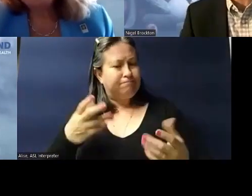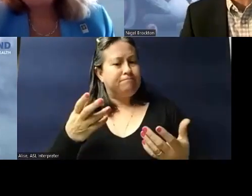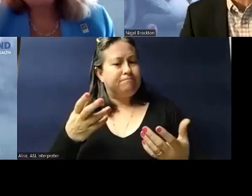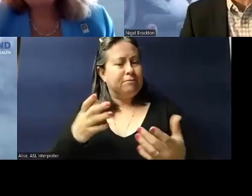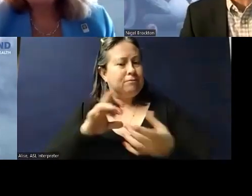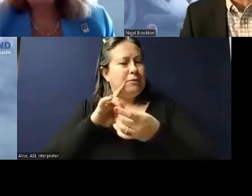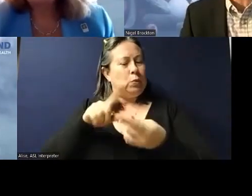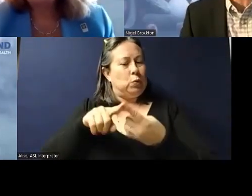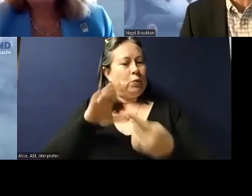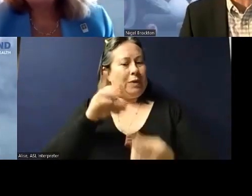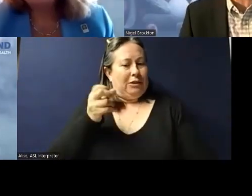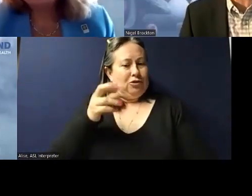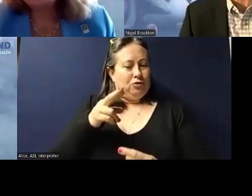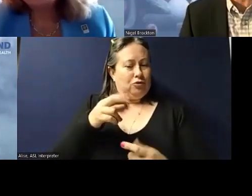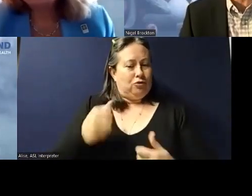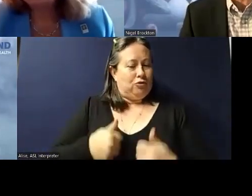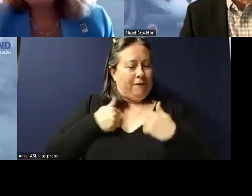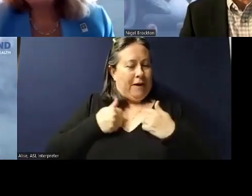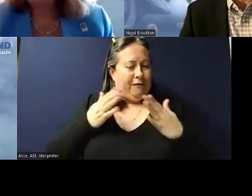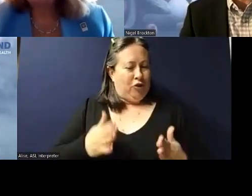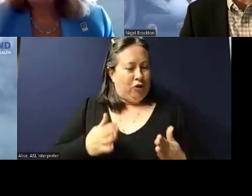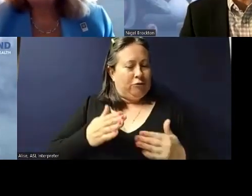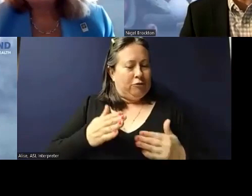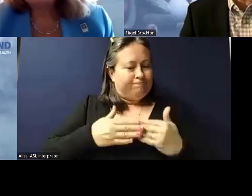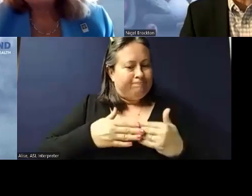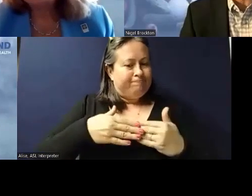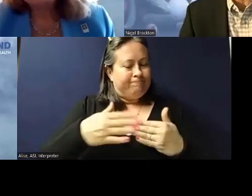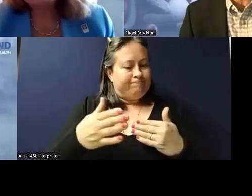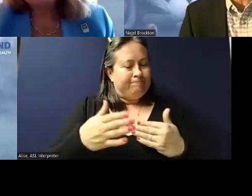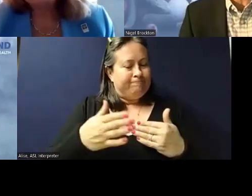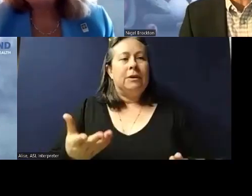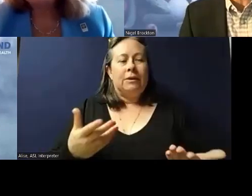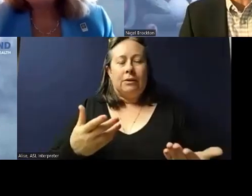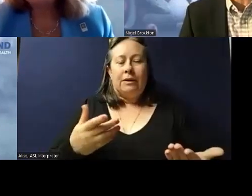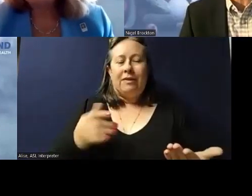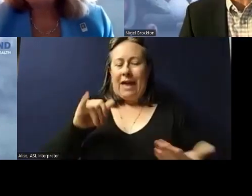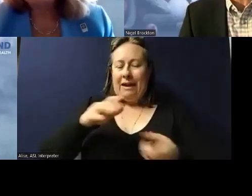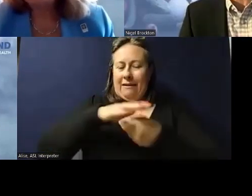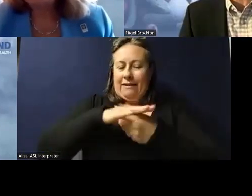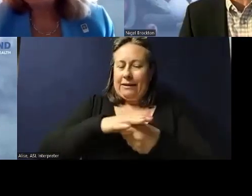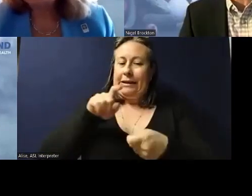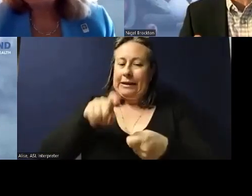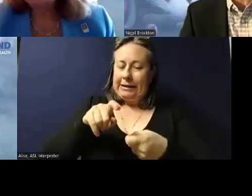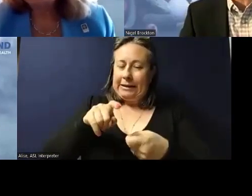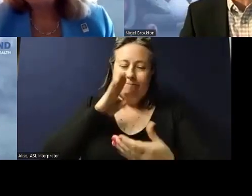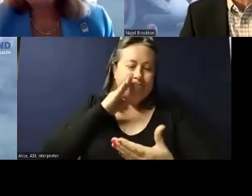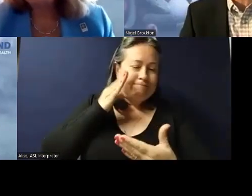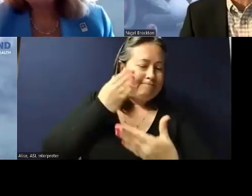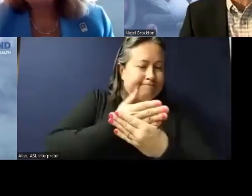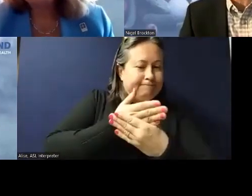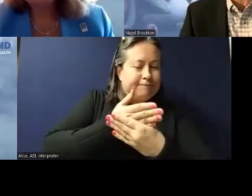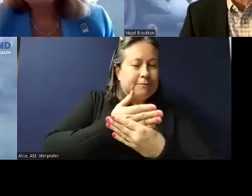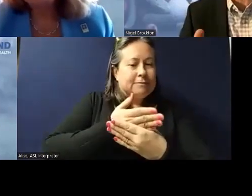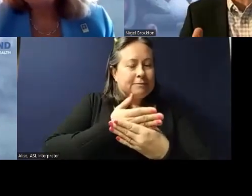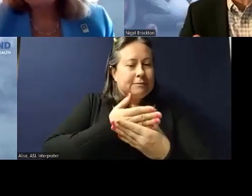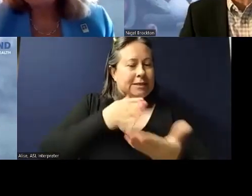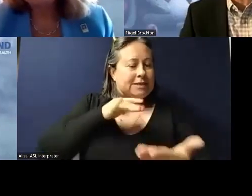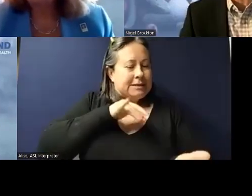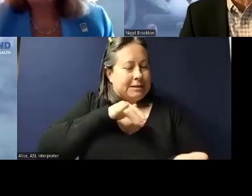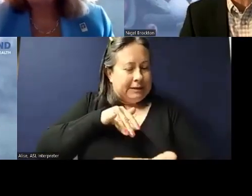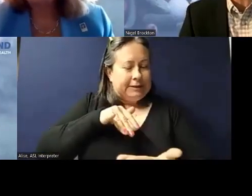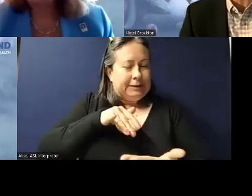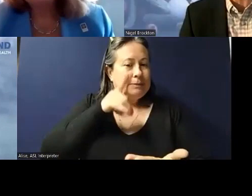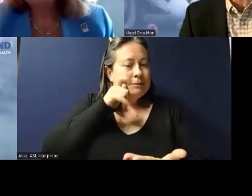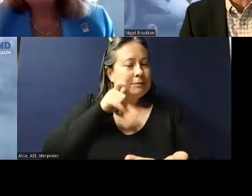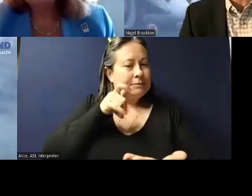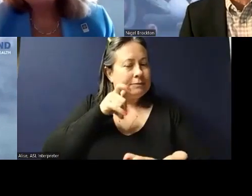an area, and in survivorship in general, where we really need intervention studies, because the observational evidence really doesn't